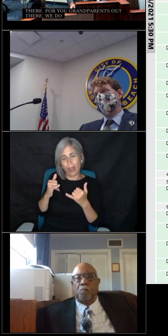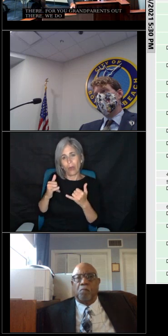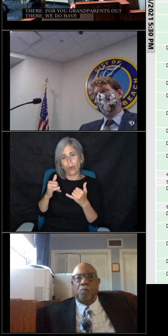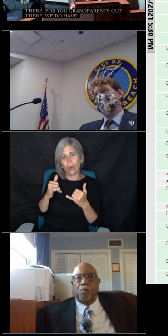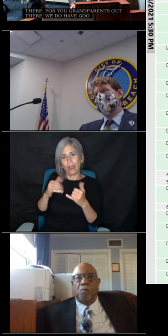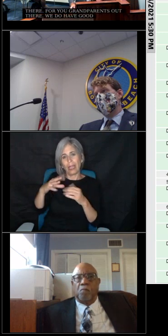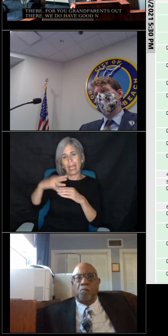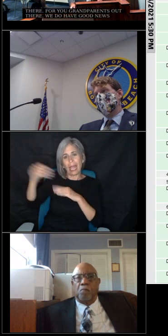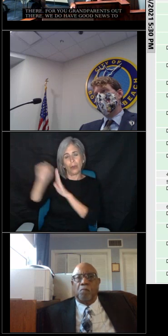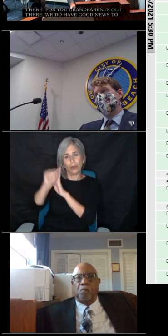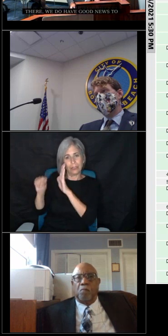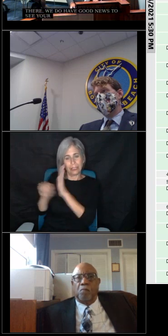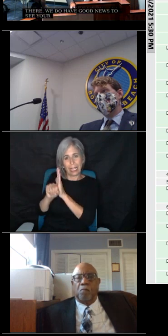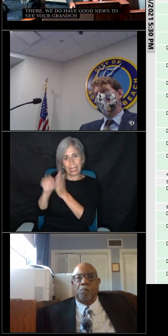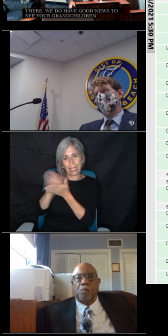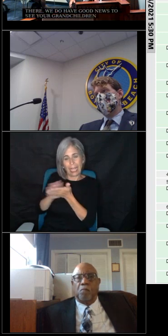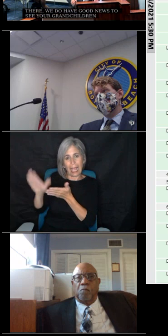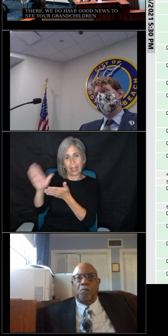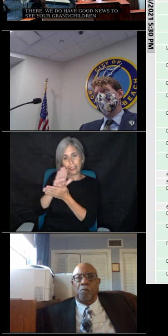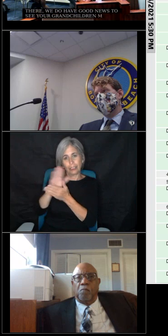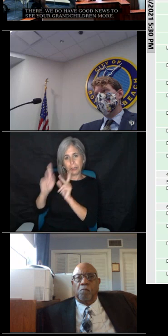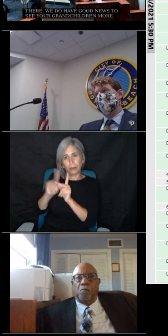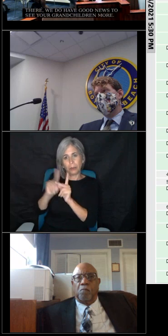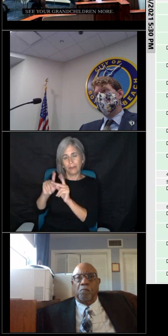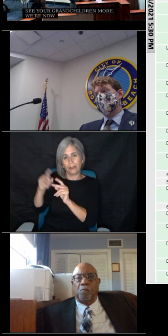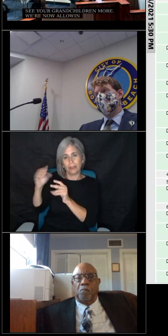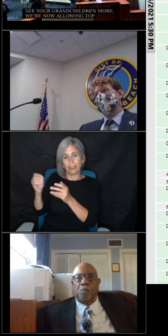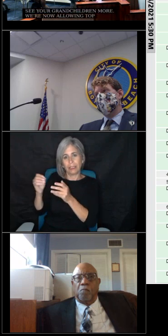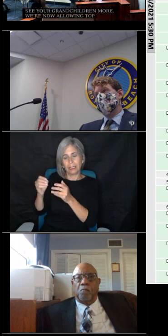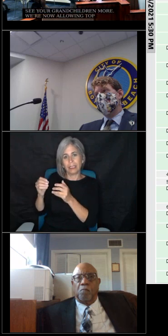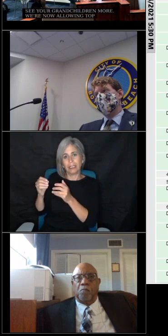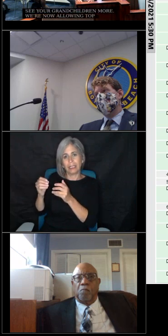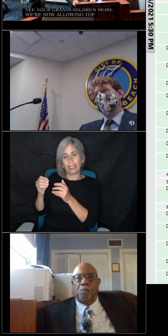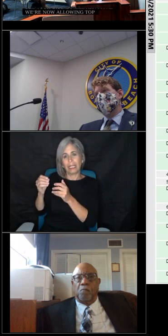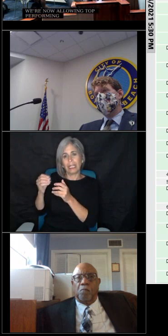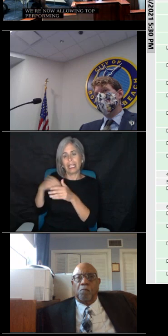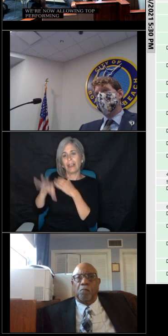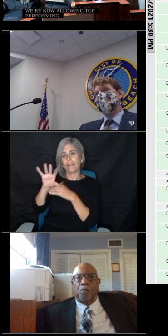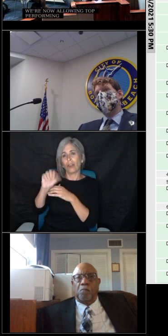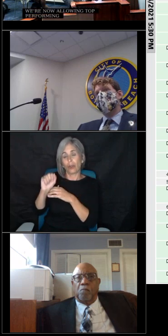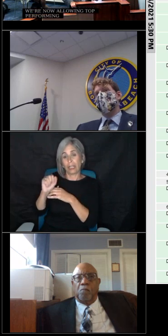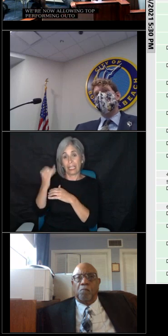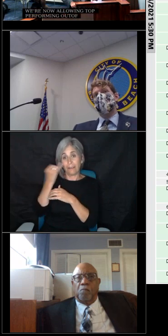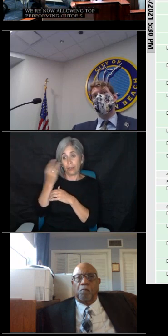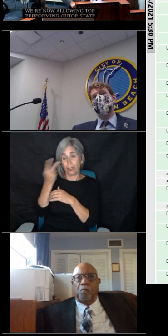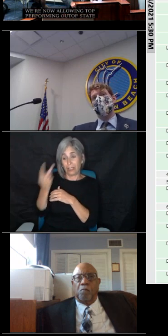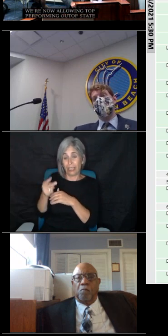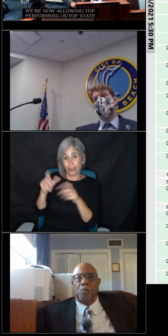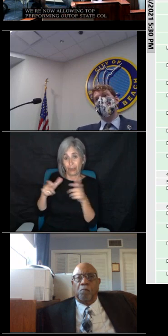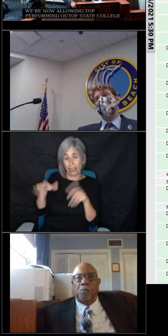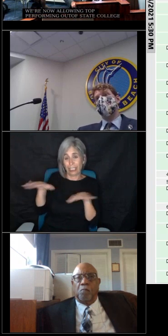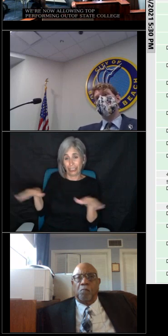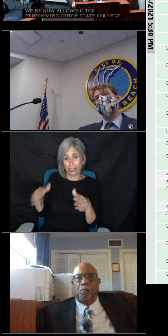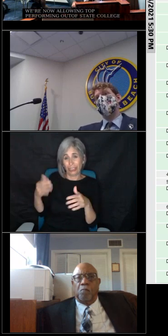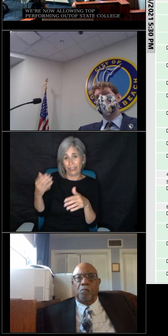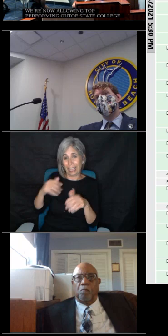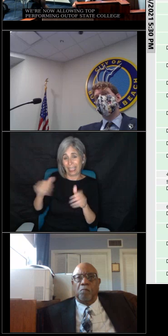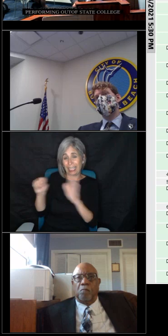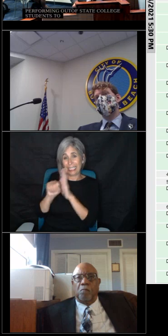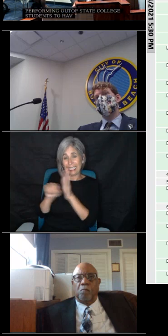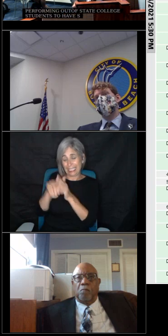college students to obtain state tuition who have a grandparent who is a Florida resident. So you probably end up seeing more of your grandkids in the real